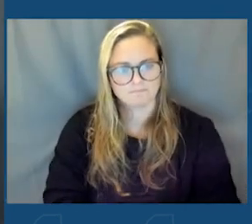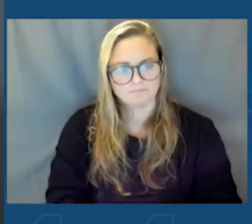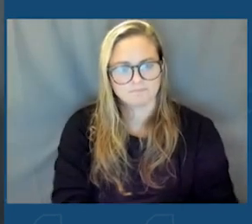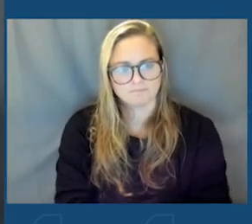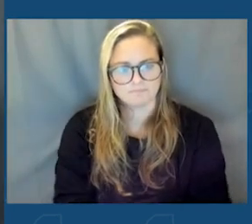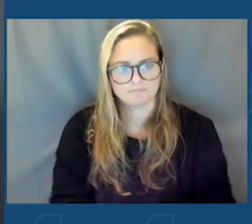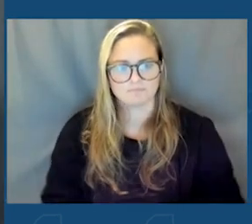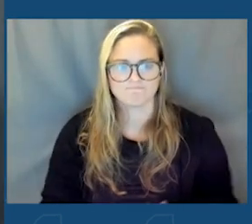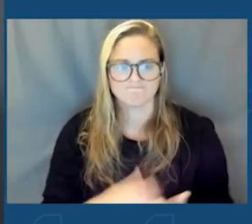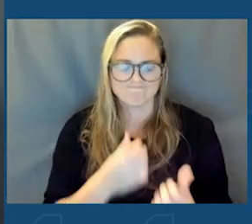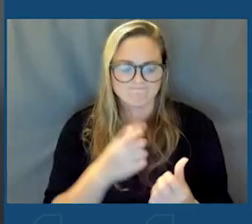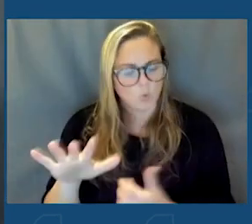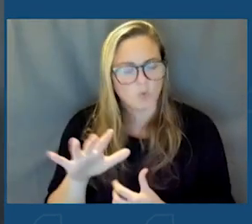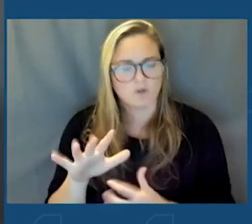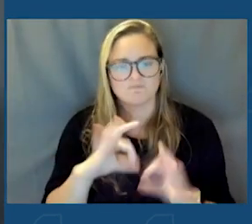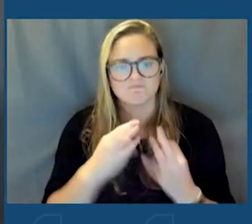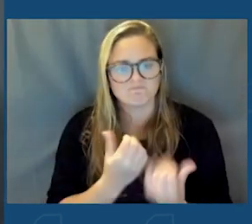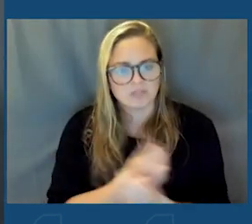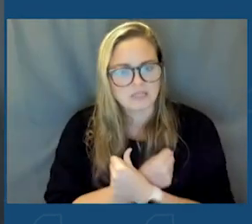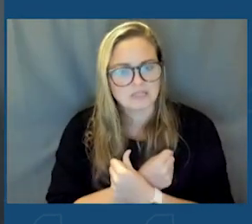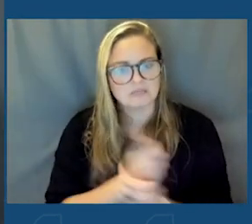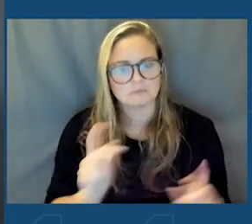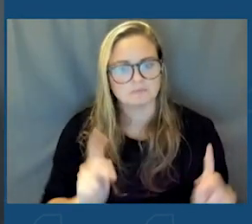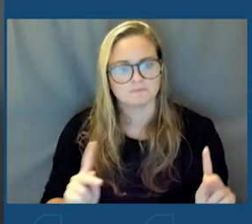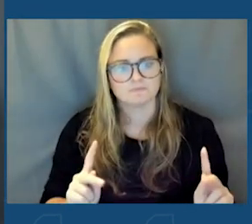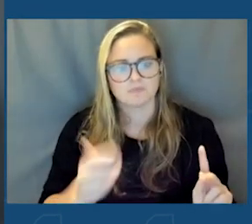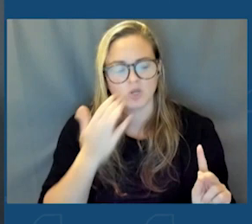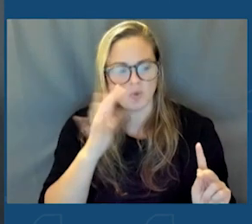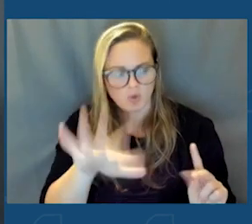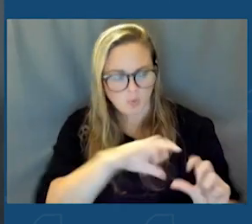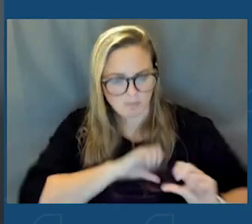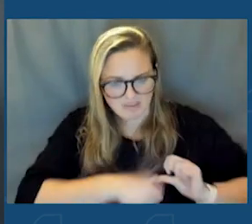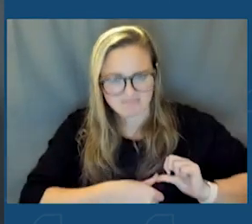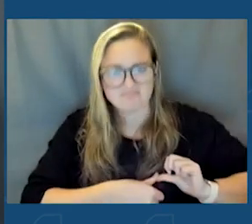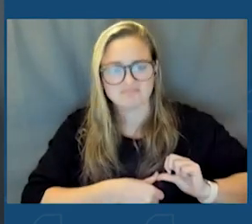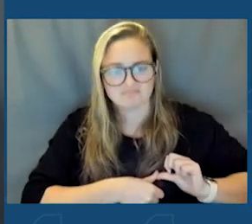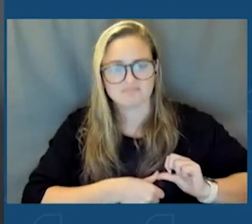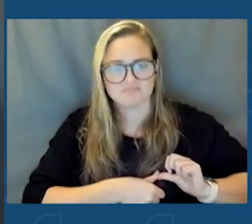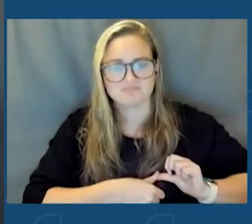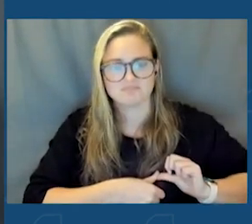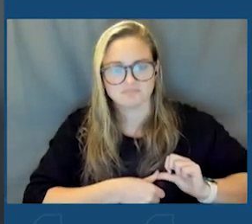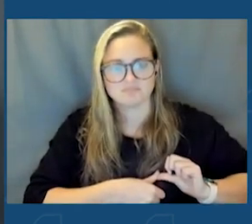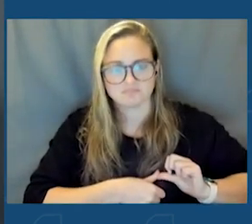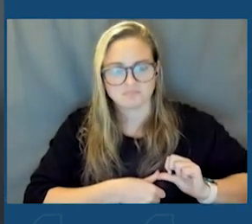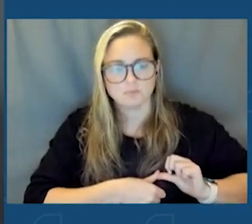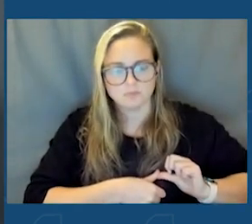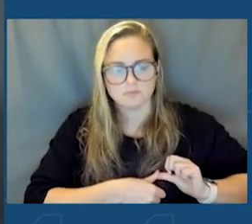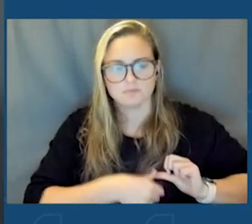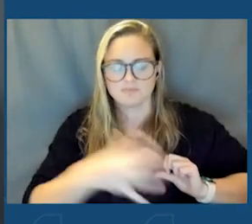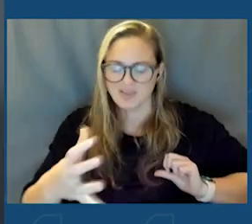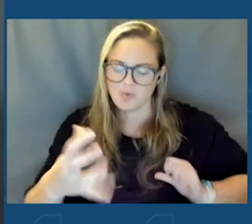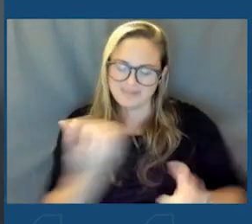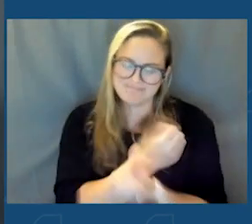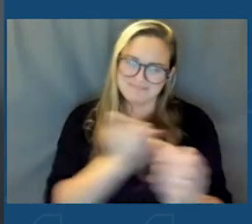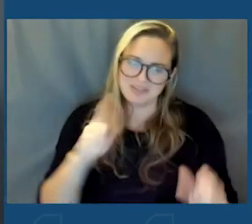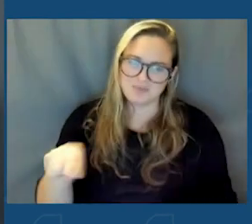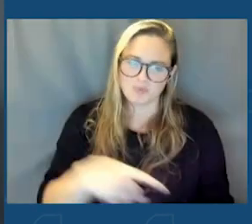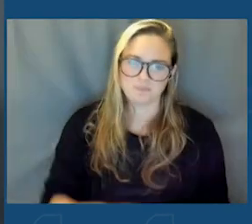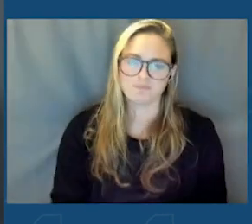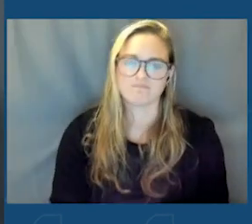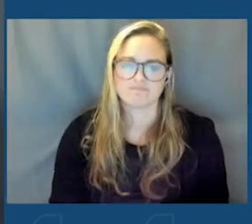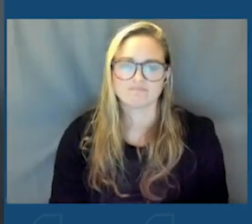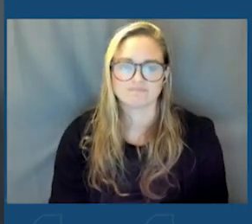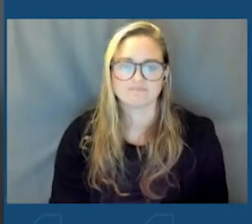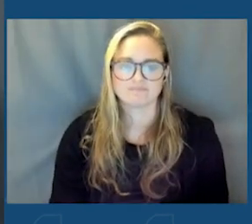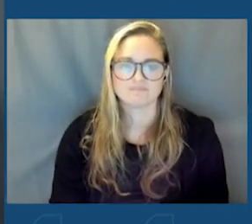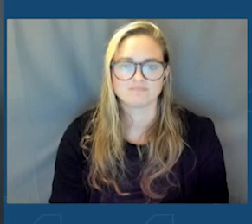Your loved ones knowing that the pain that you're in, and they want to save you from that